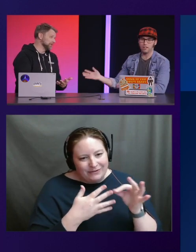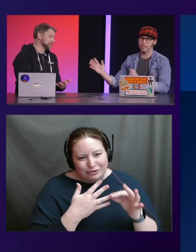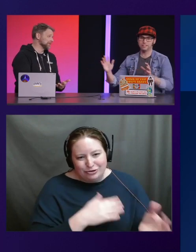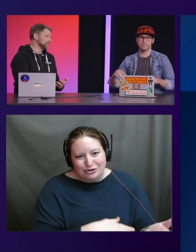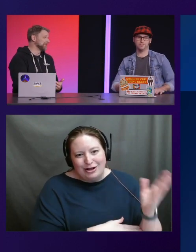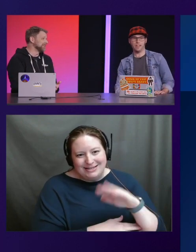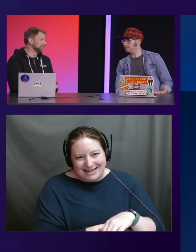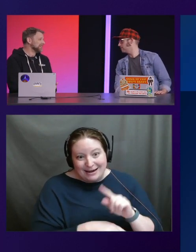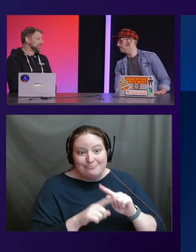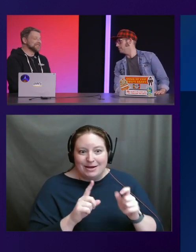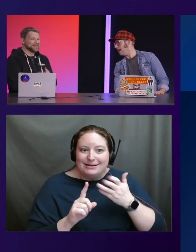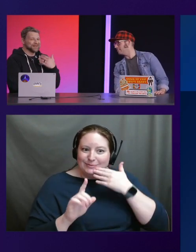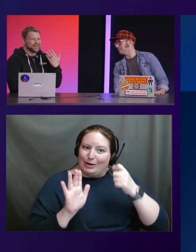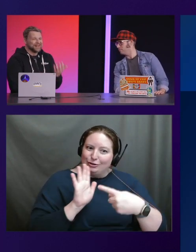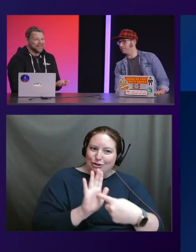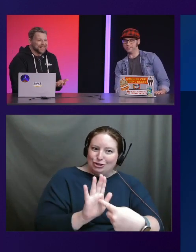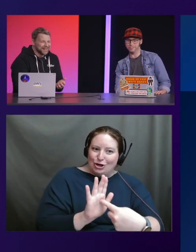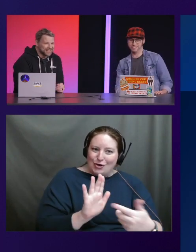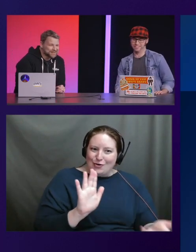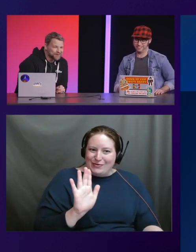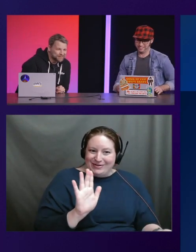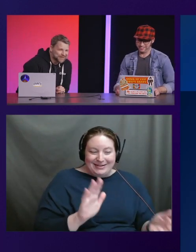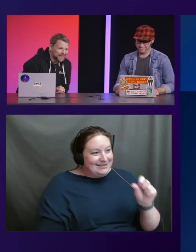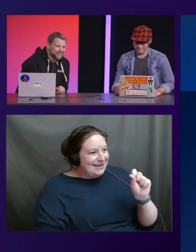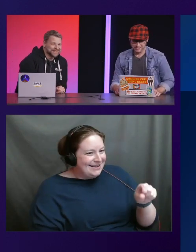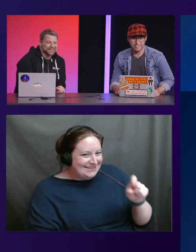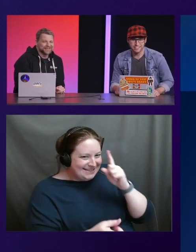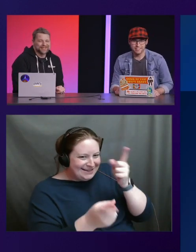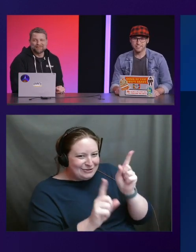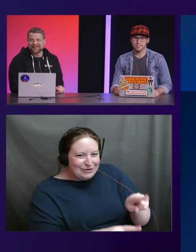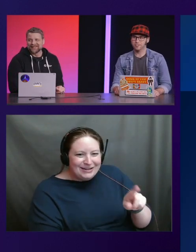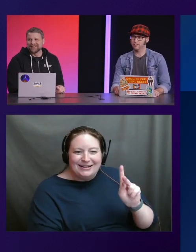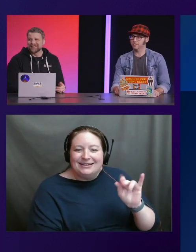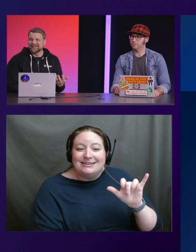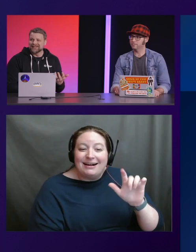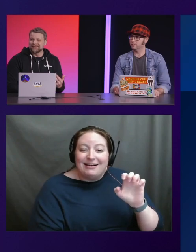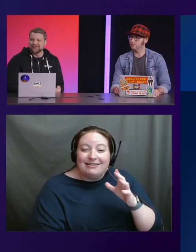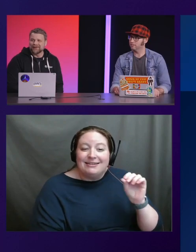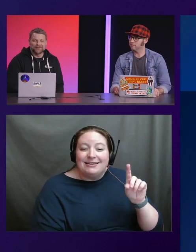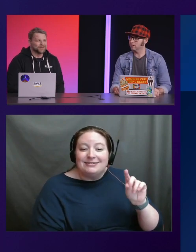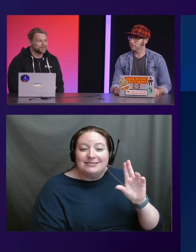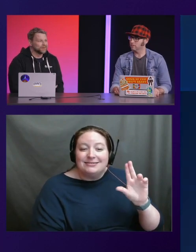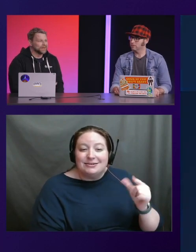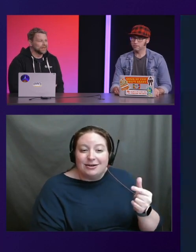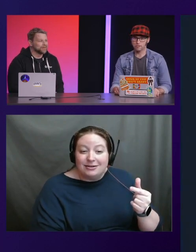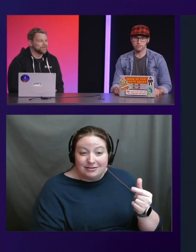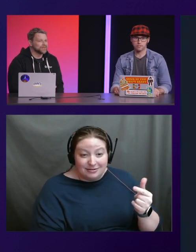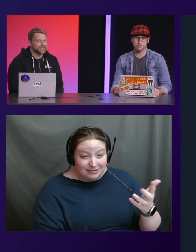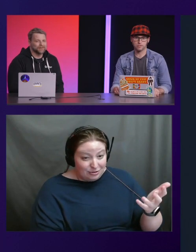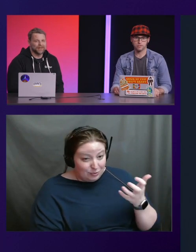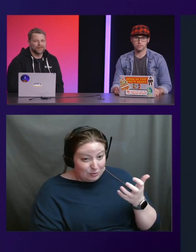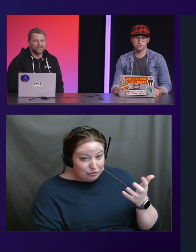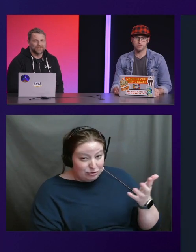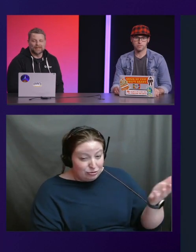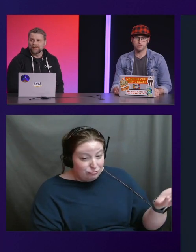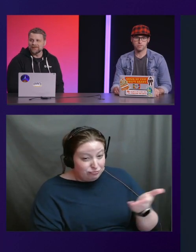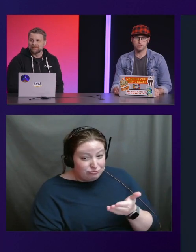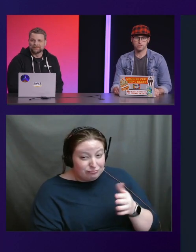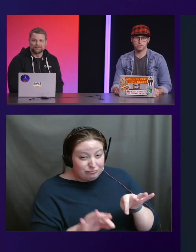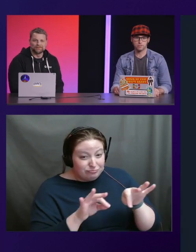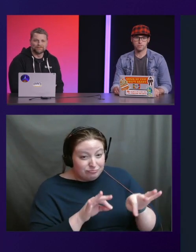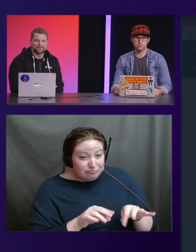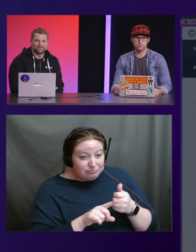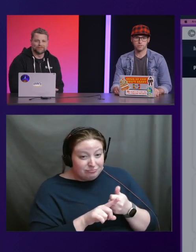show. Yes, yes, I'm with you. Let's pull Kyle and Doug back into this. And you guys want to walk through some of the